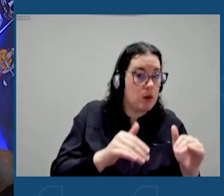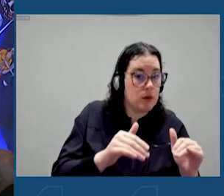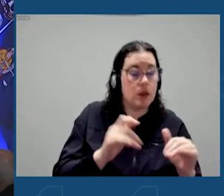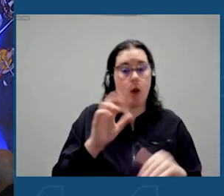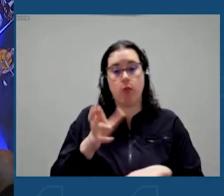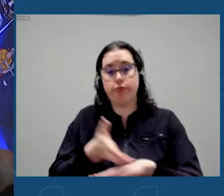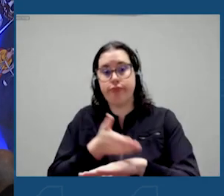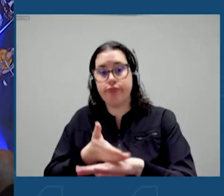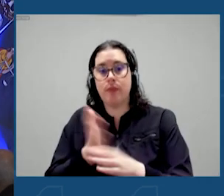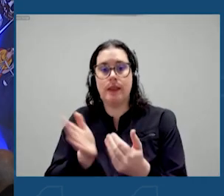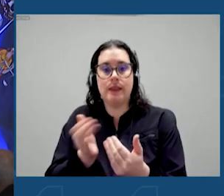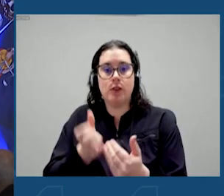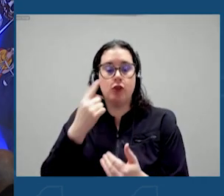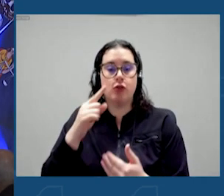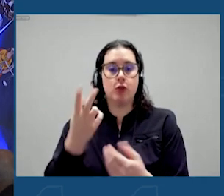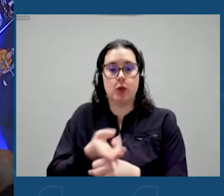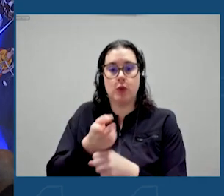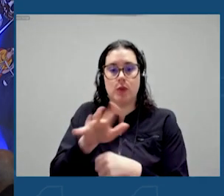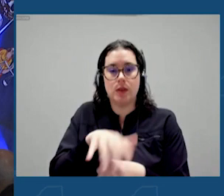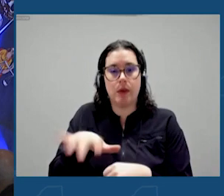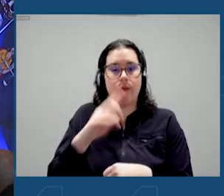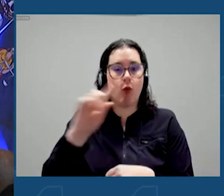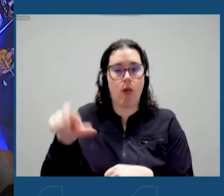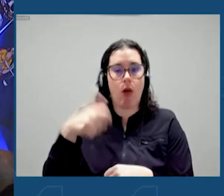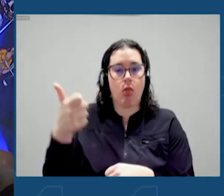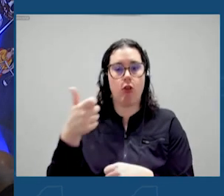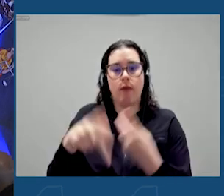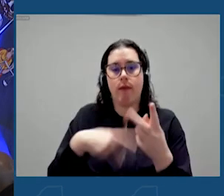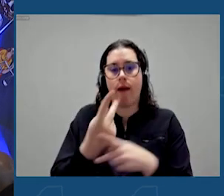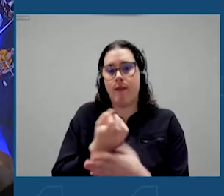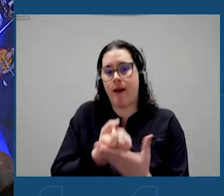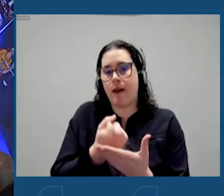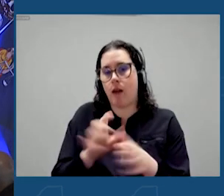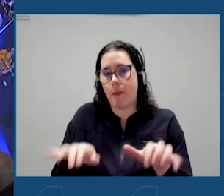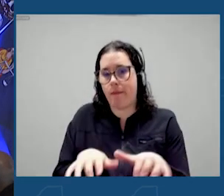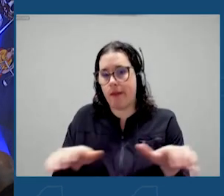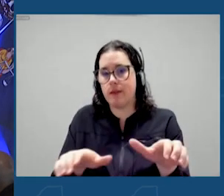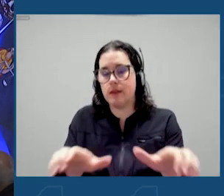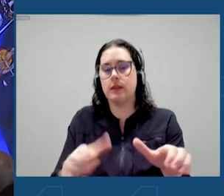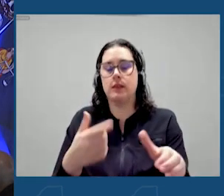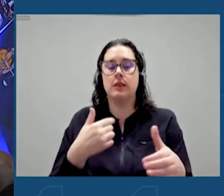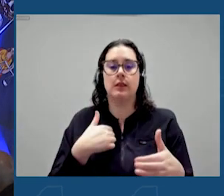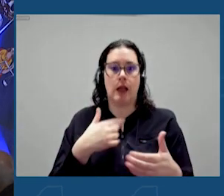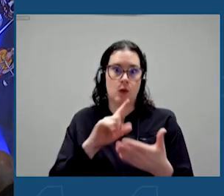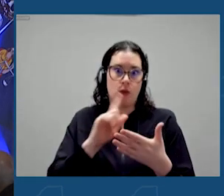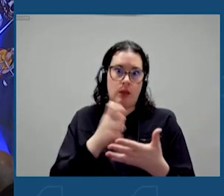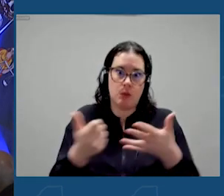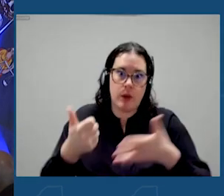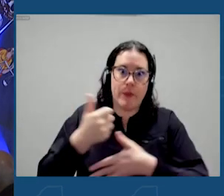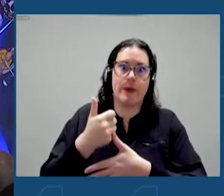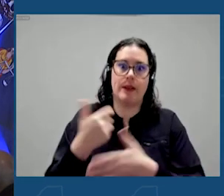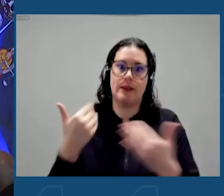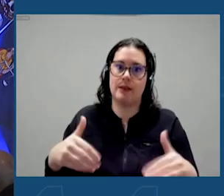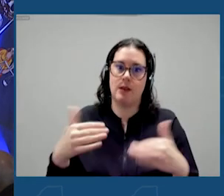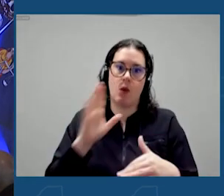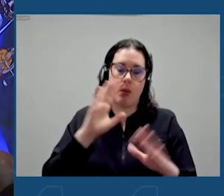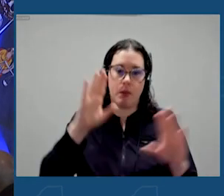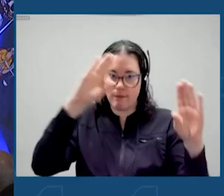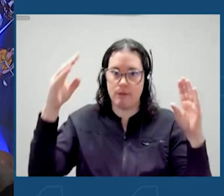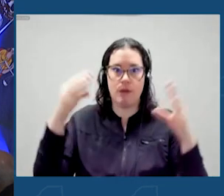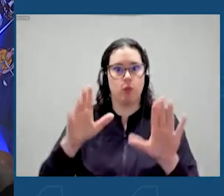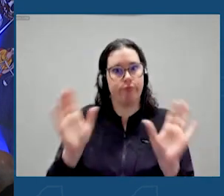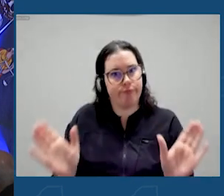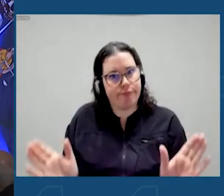making it easier to use those spaces for other types of economic activity. A big set of priorities there, and those are the one things that we're going to be making sure that we're pushing